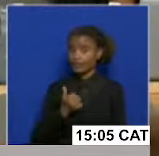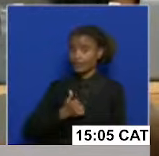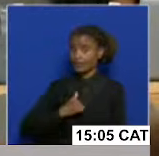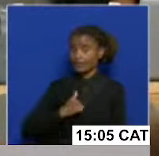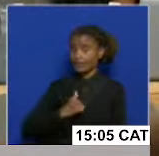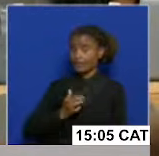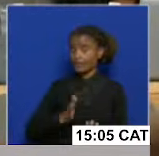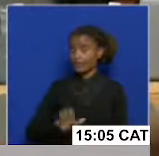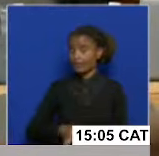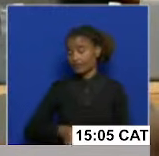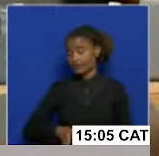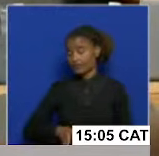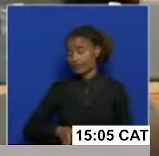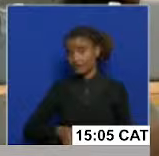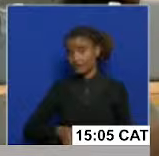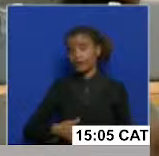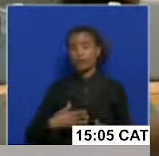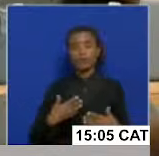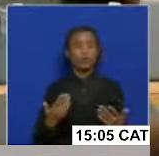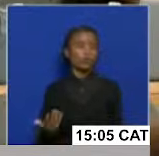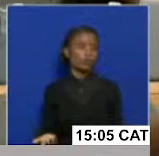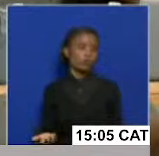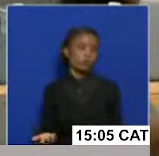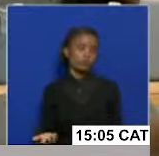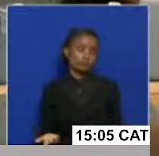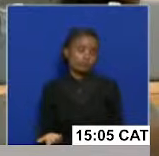Or mere luck.